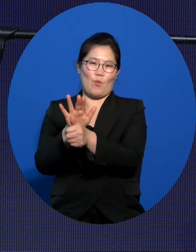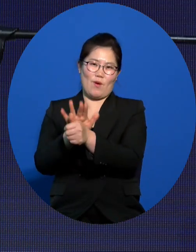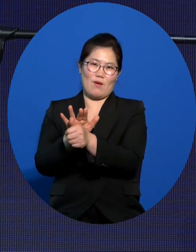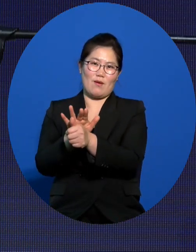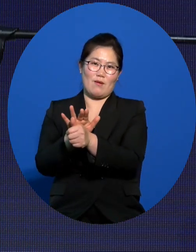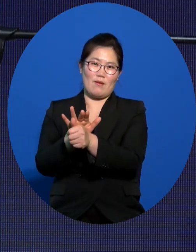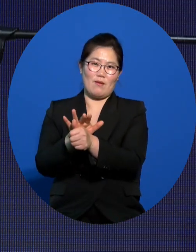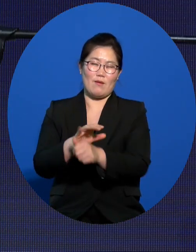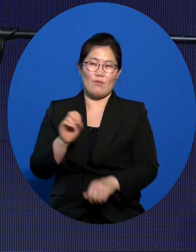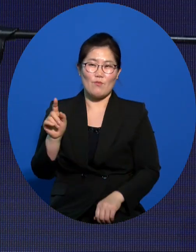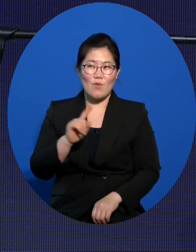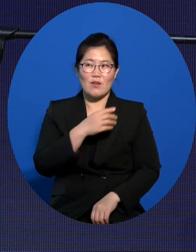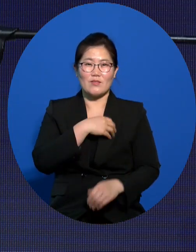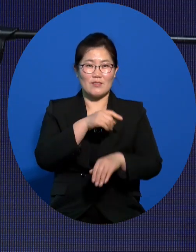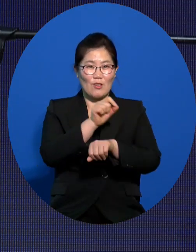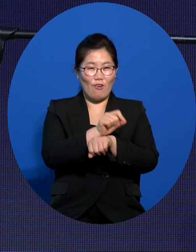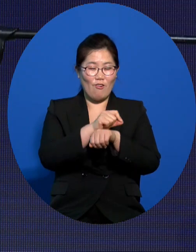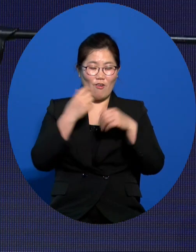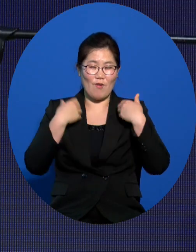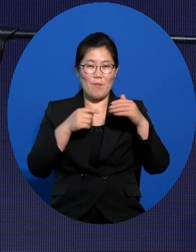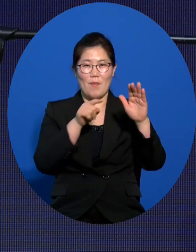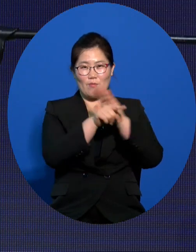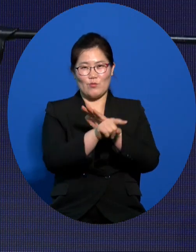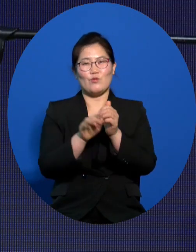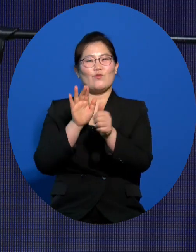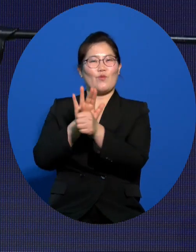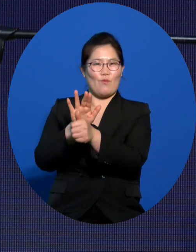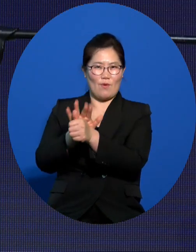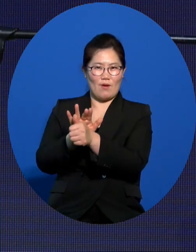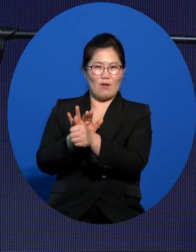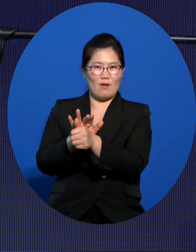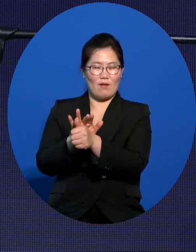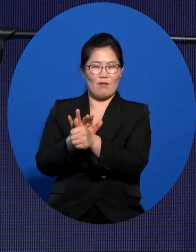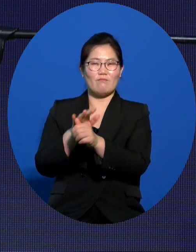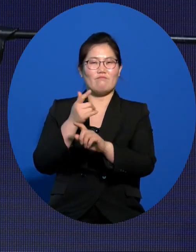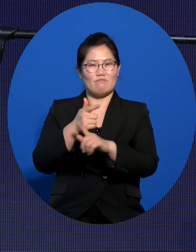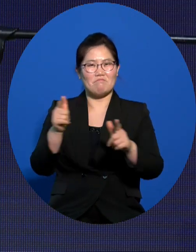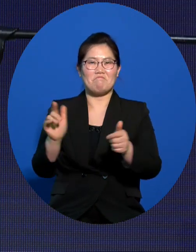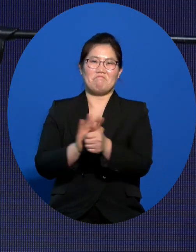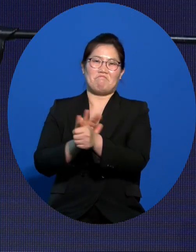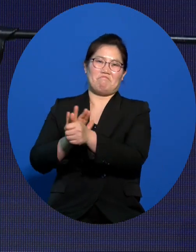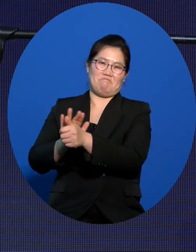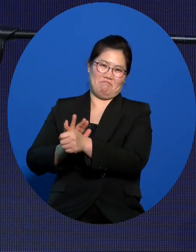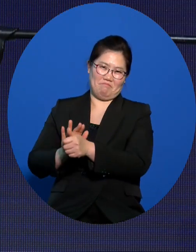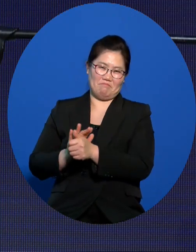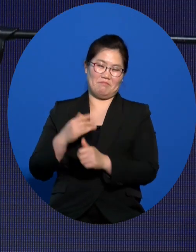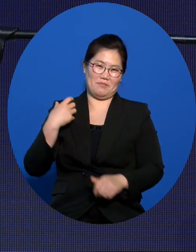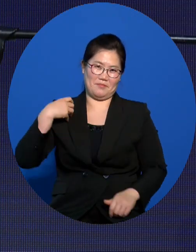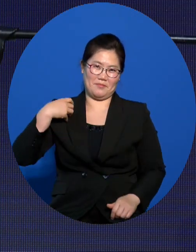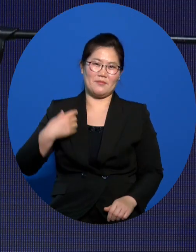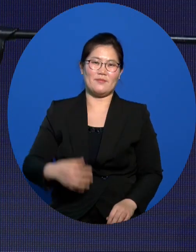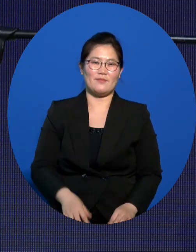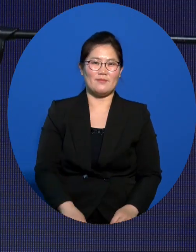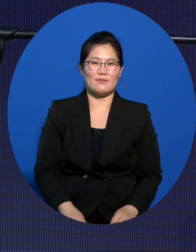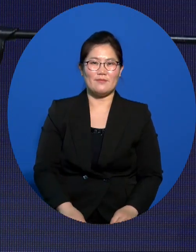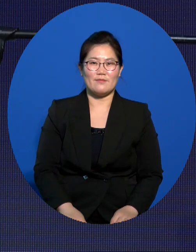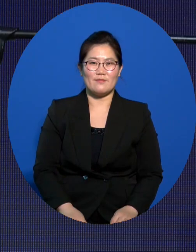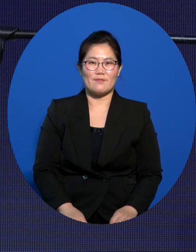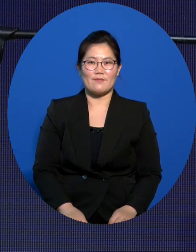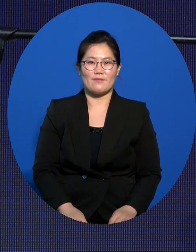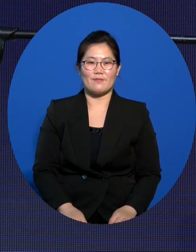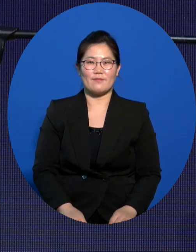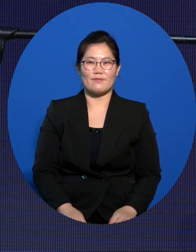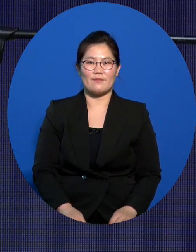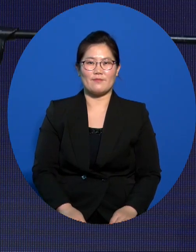shopping, raise civil complaints, and also to provide information